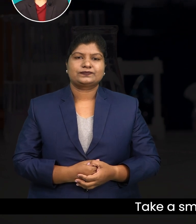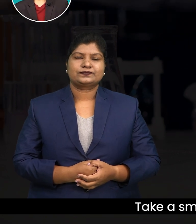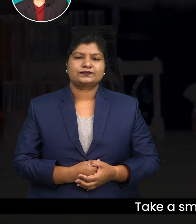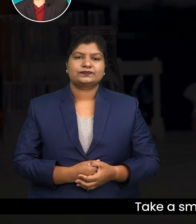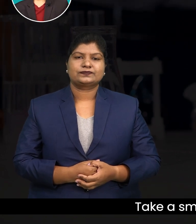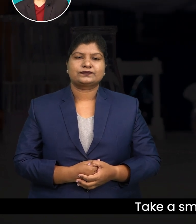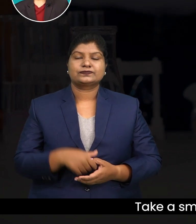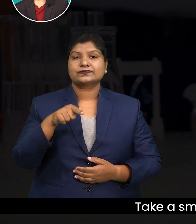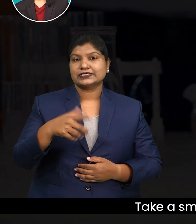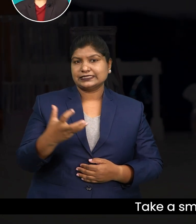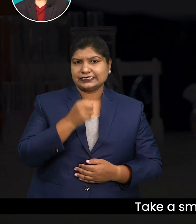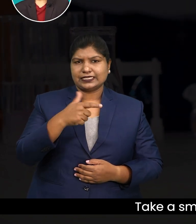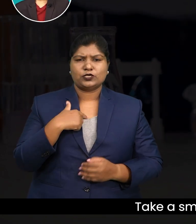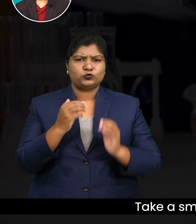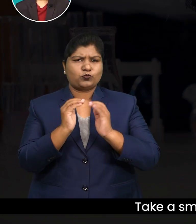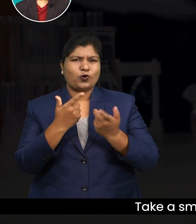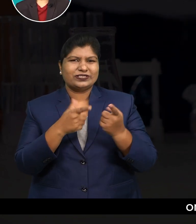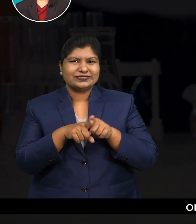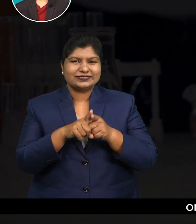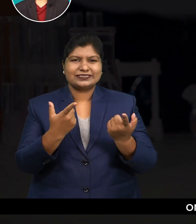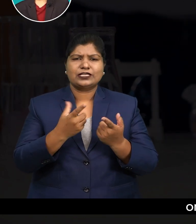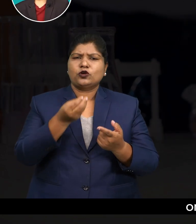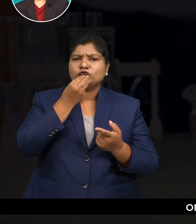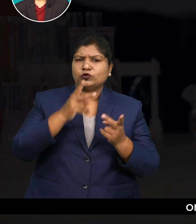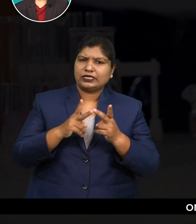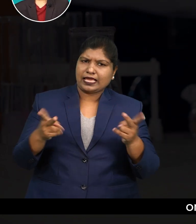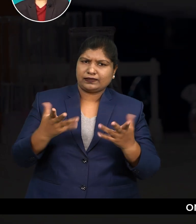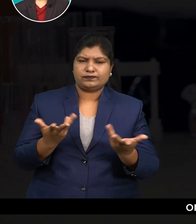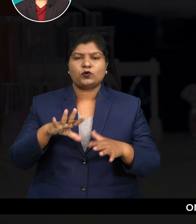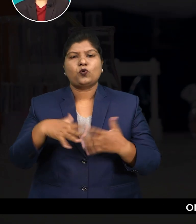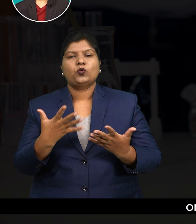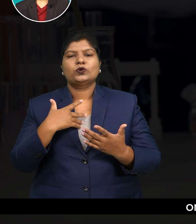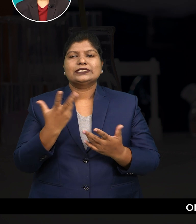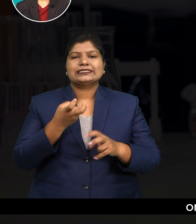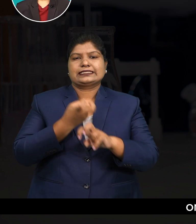Take a small quantity of a food item or a raw ingredient.